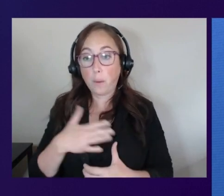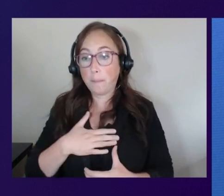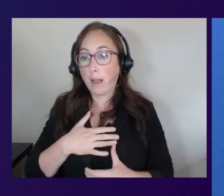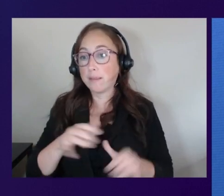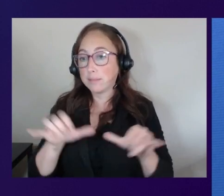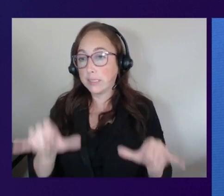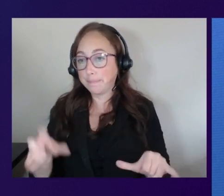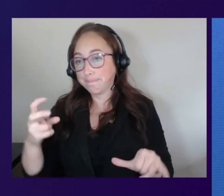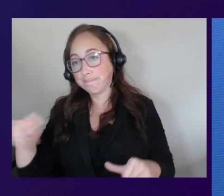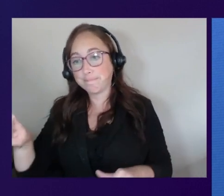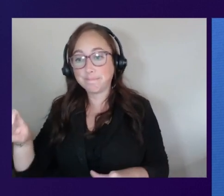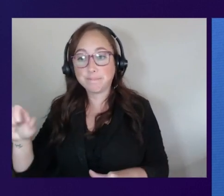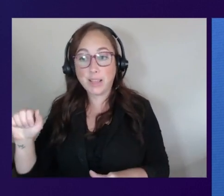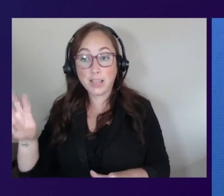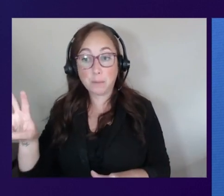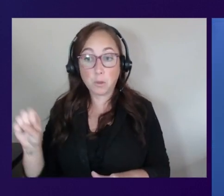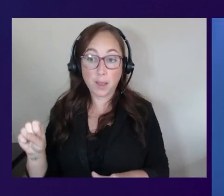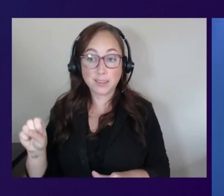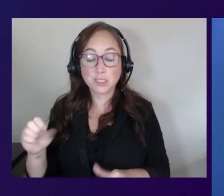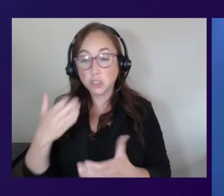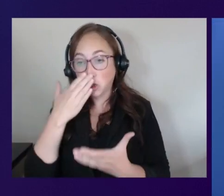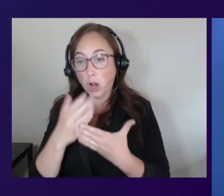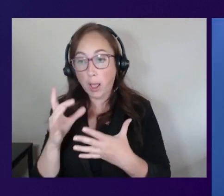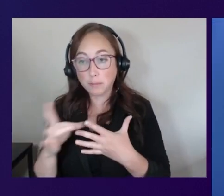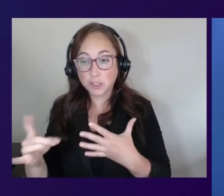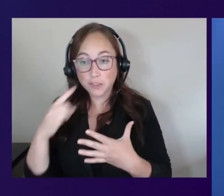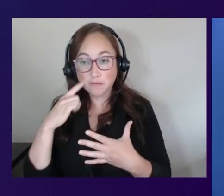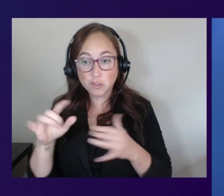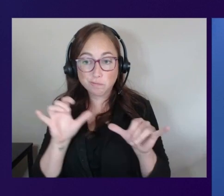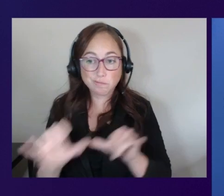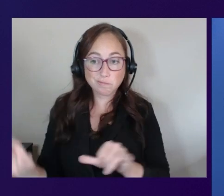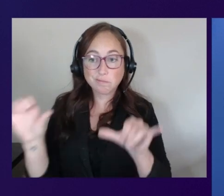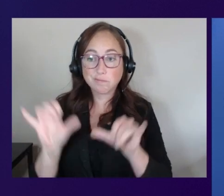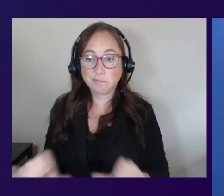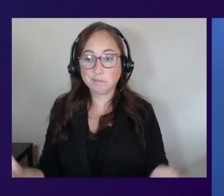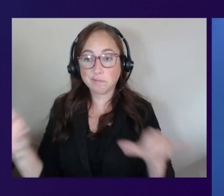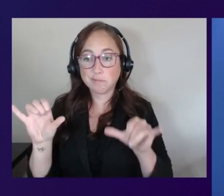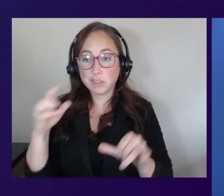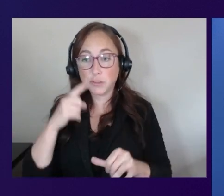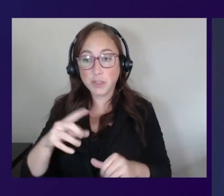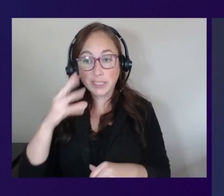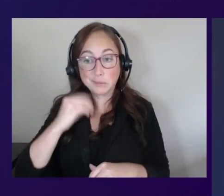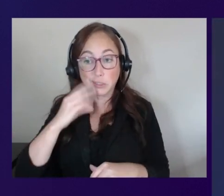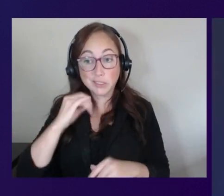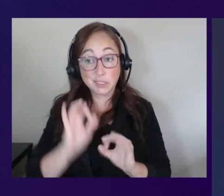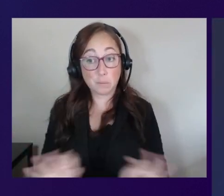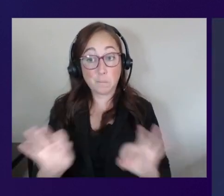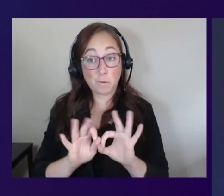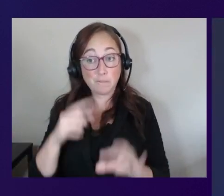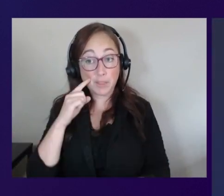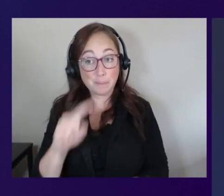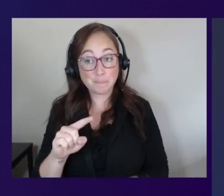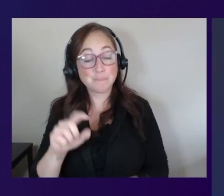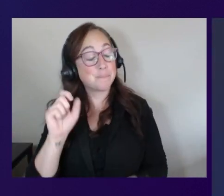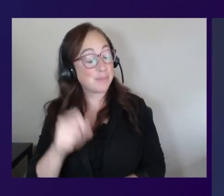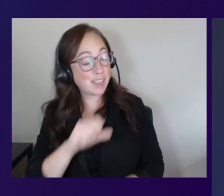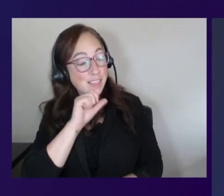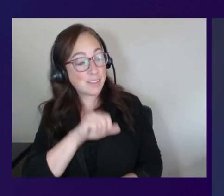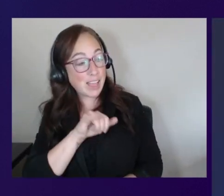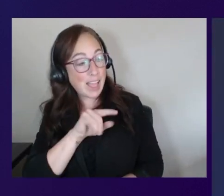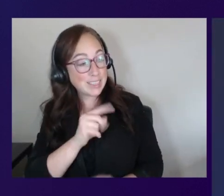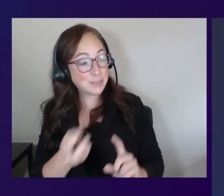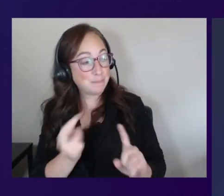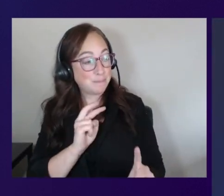both for admins and end users alike, just in terms of the consistency of the experience, which matters a lot. I mean, both on the IT and the dev side, we